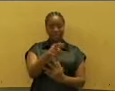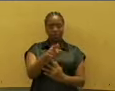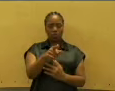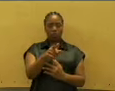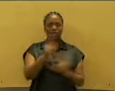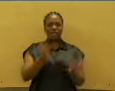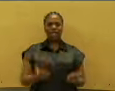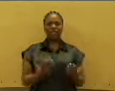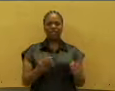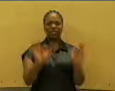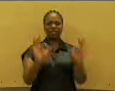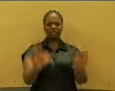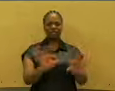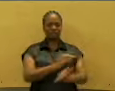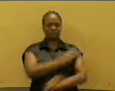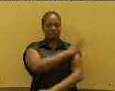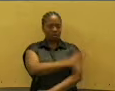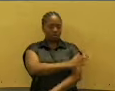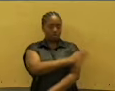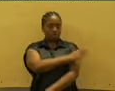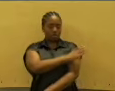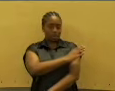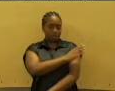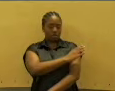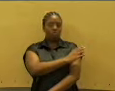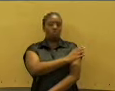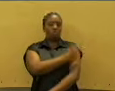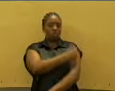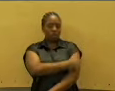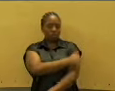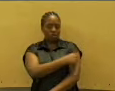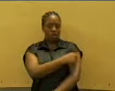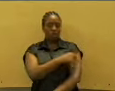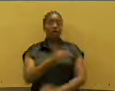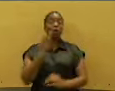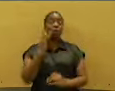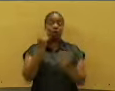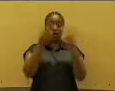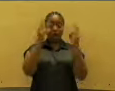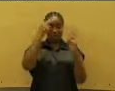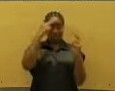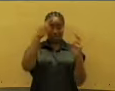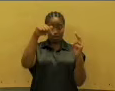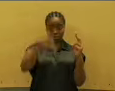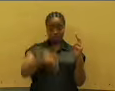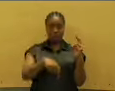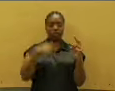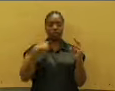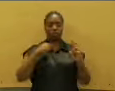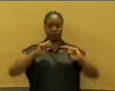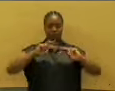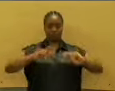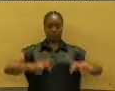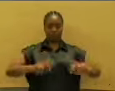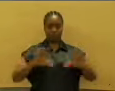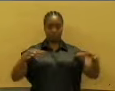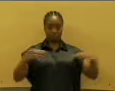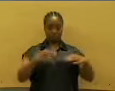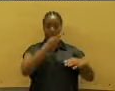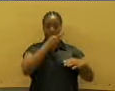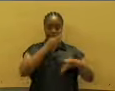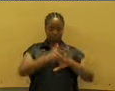services, overwhelming data on a study assessing transgender access to campus healthcare conducted by the Trans University Forum, as mentioned